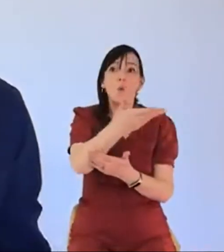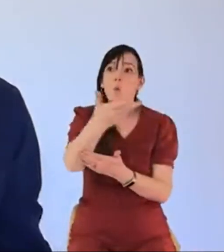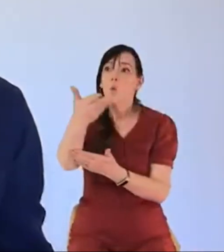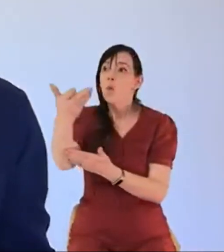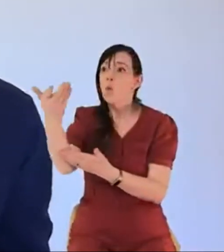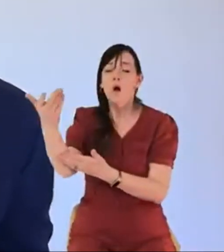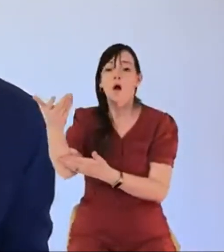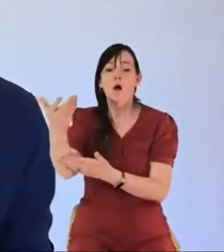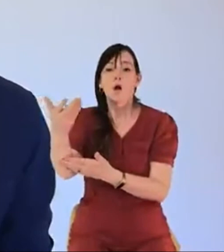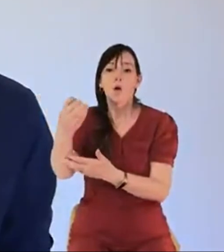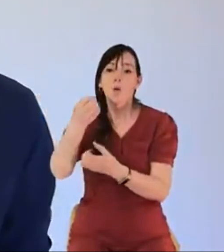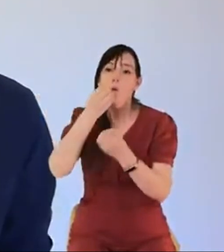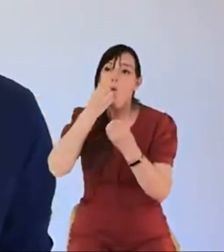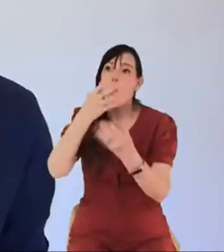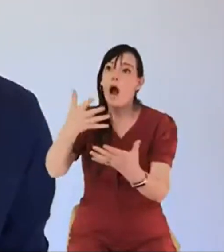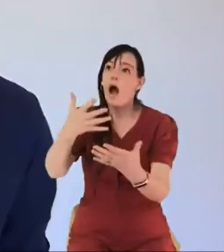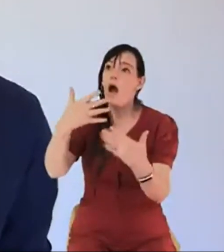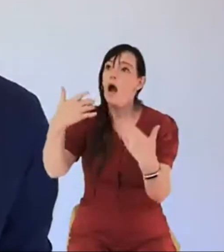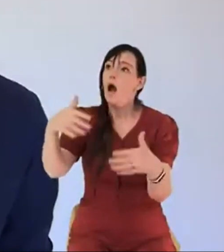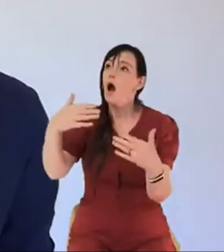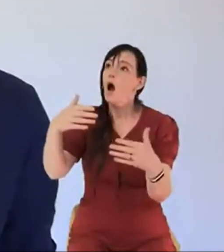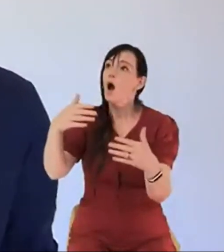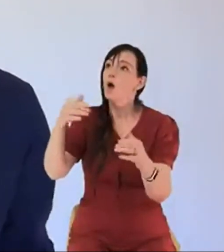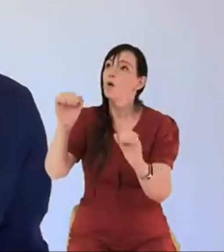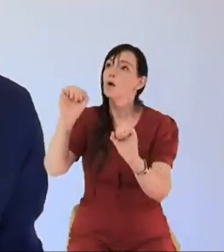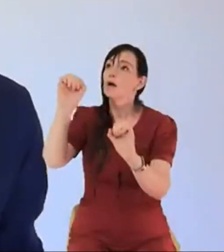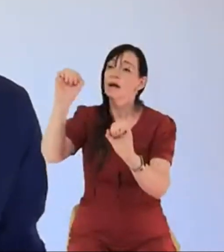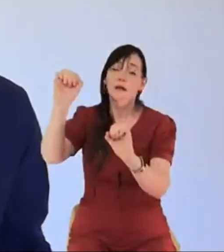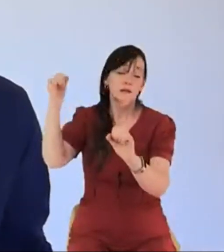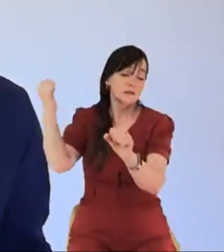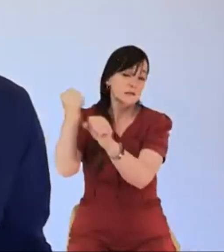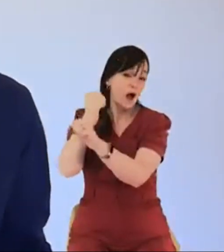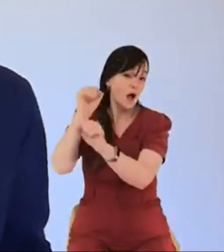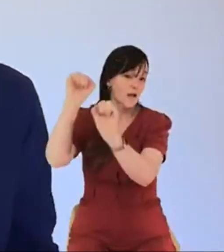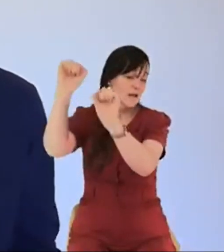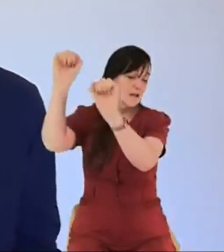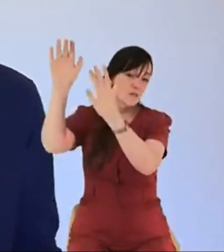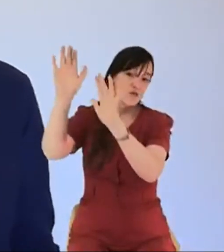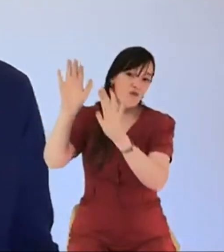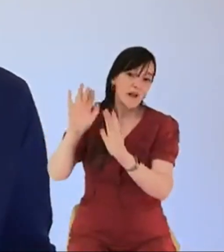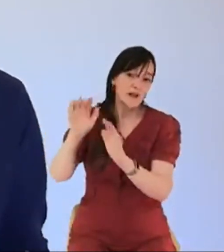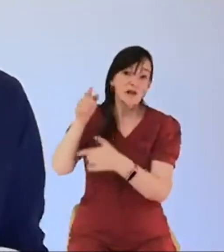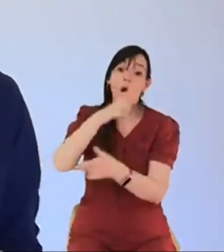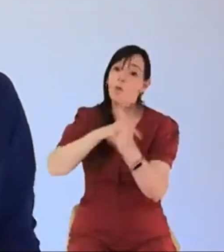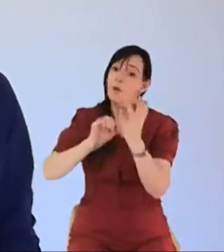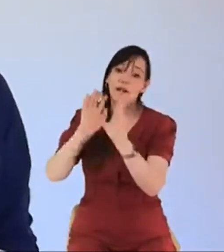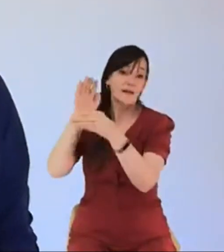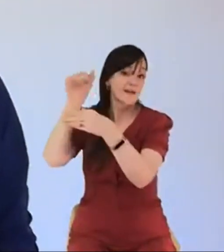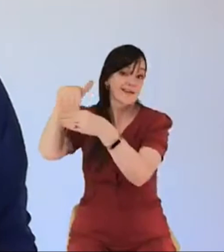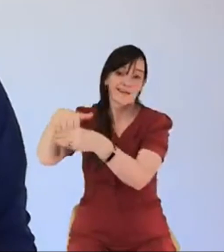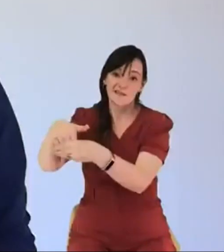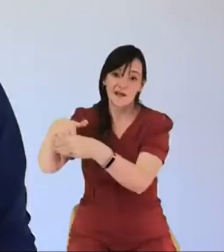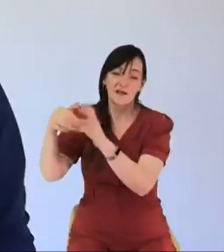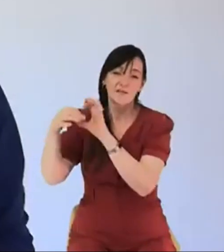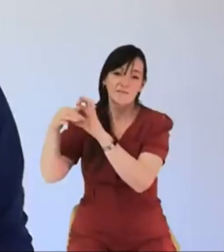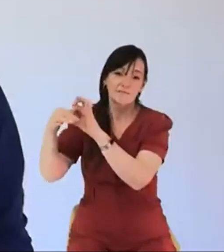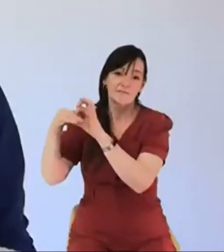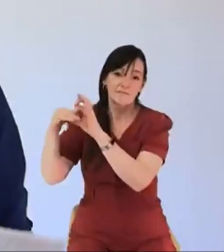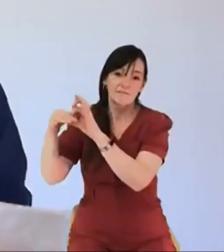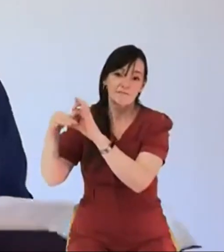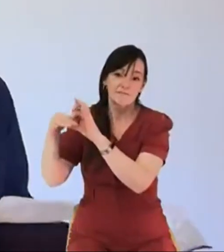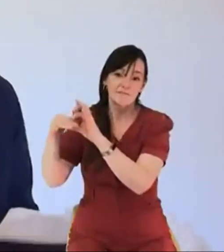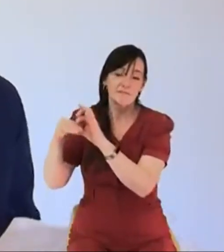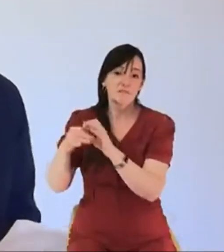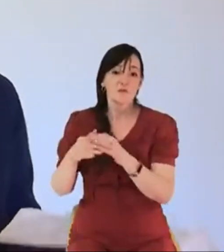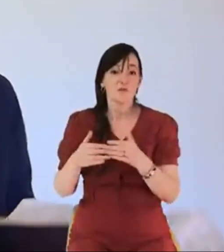at what he has done his brilliance that we get to share in it so